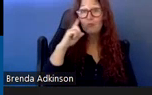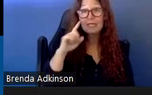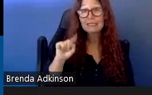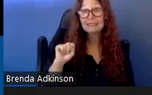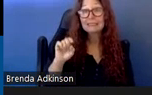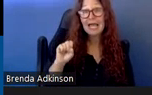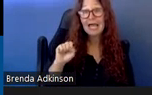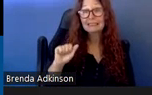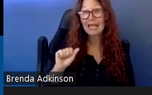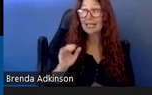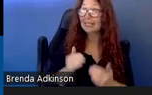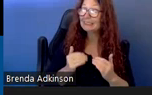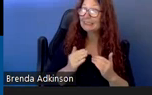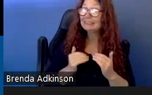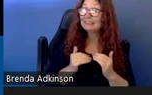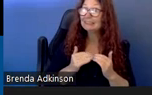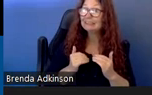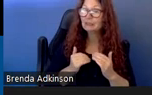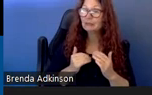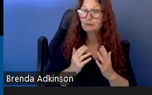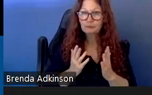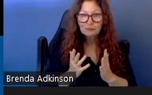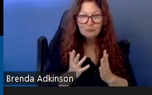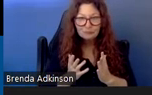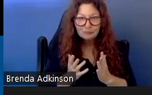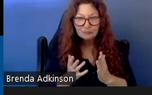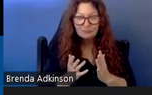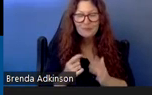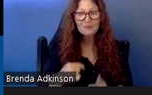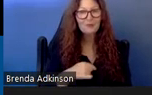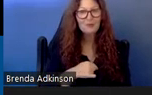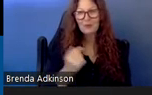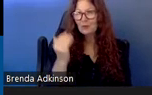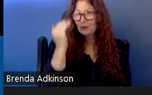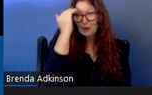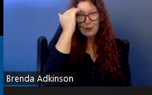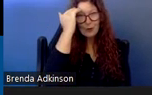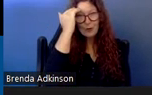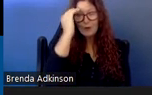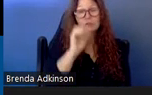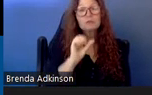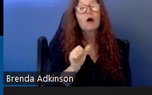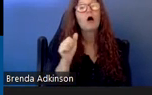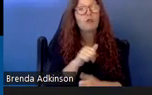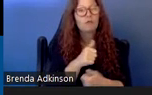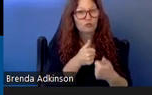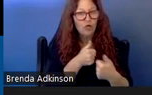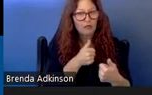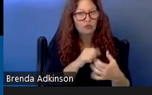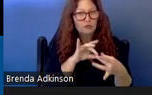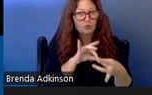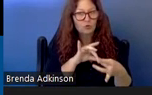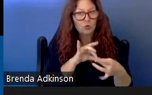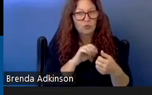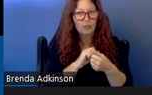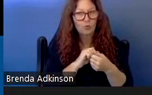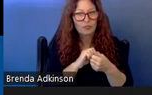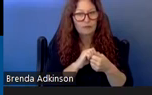button, but we know that there are other challenges associated with this.